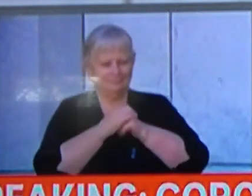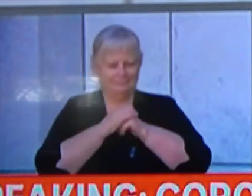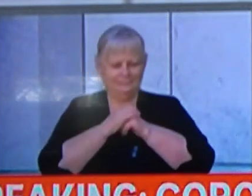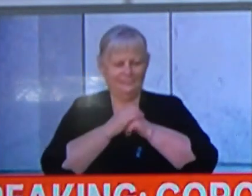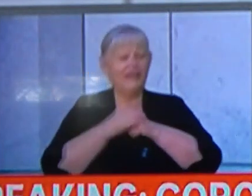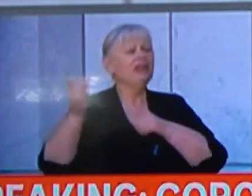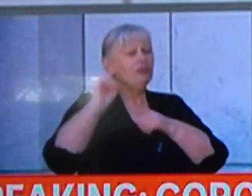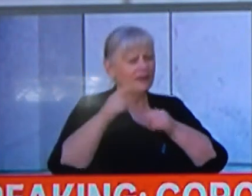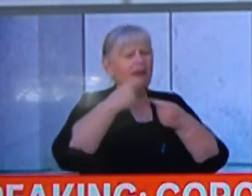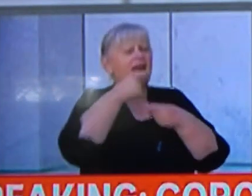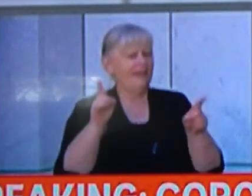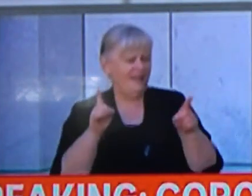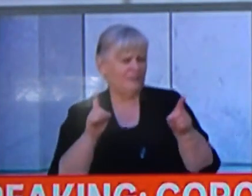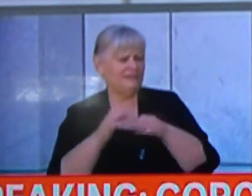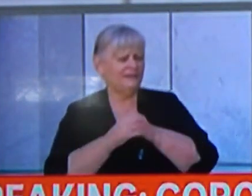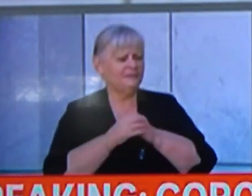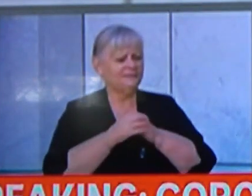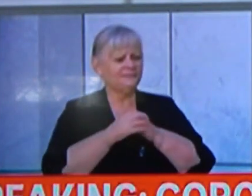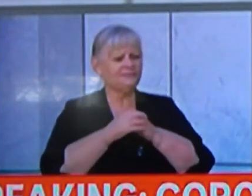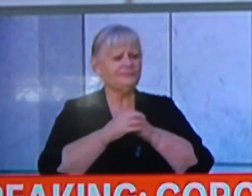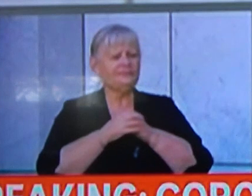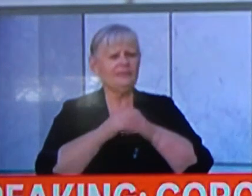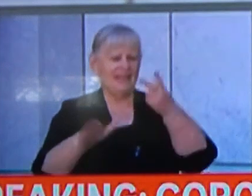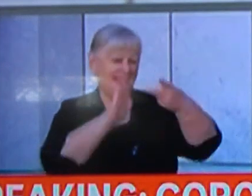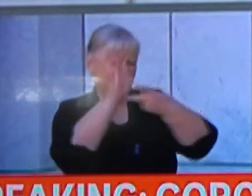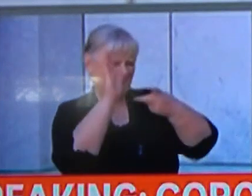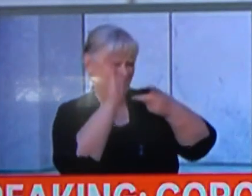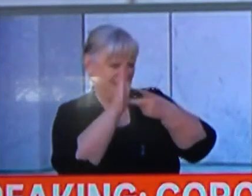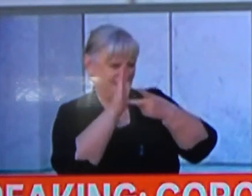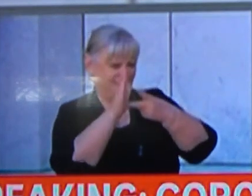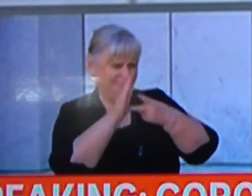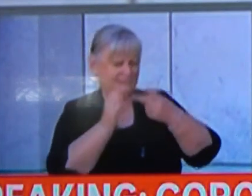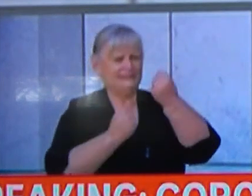Today, the government is announcing a second package,